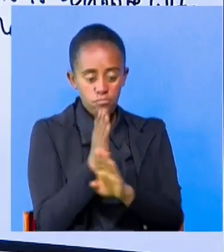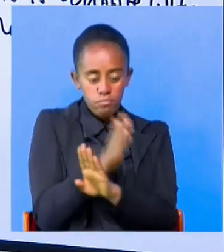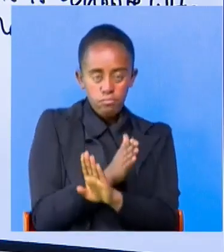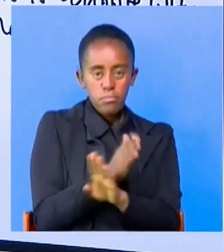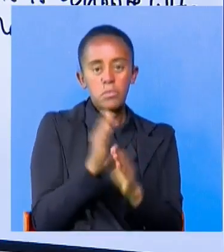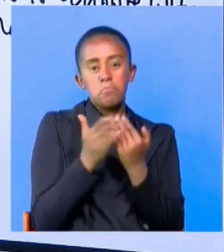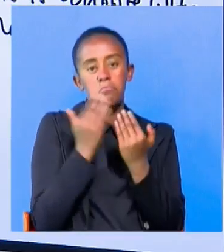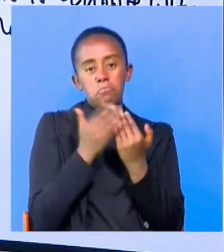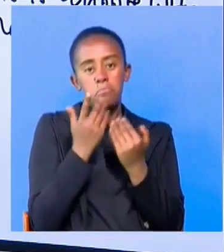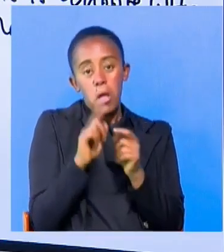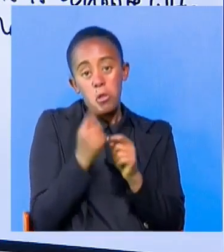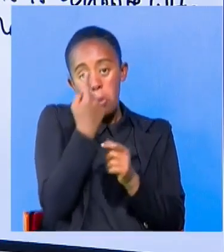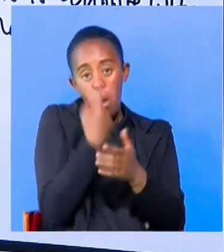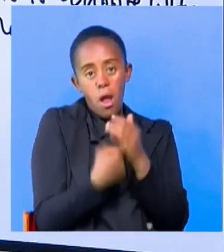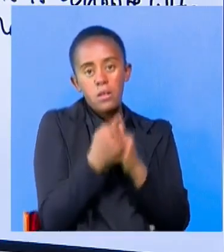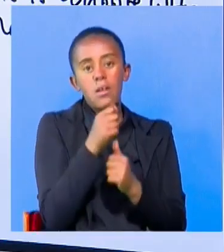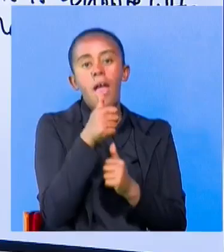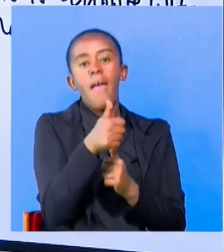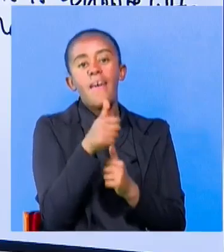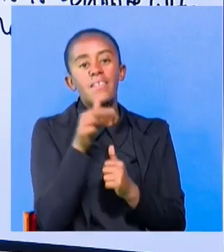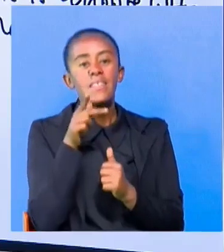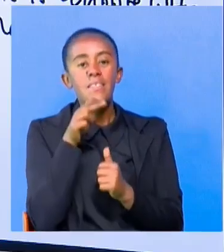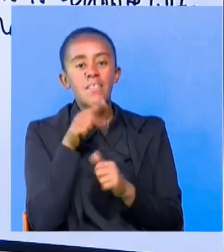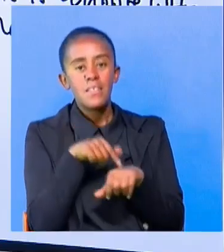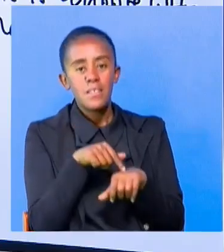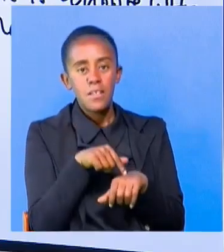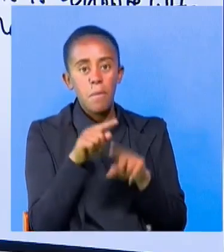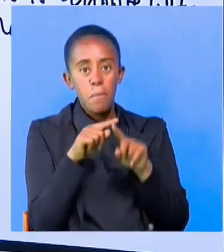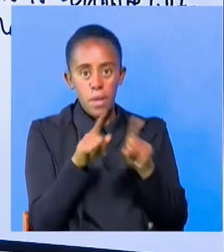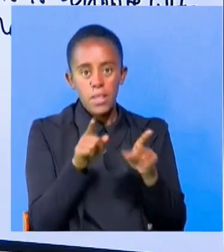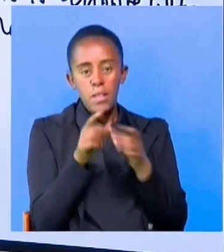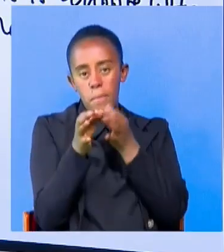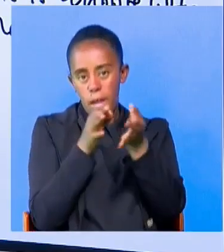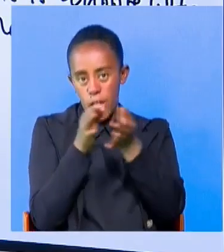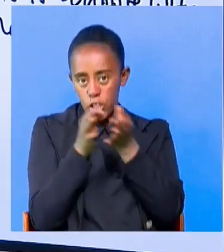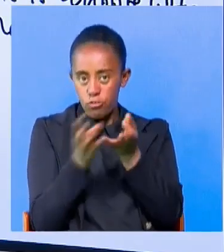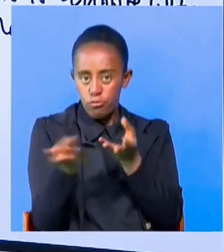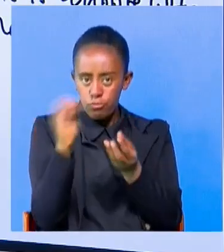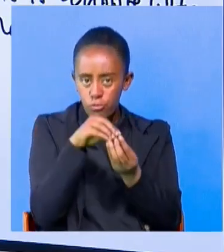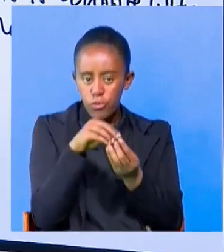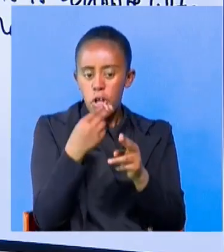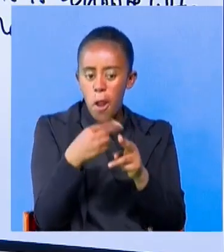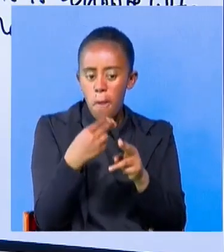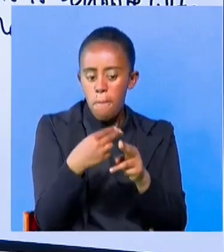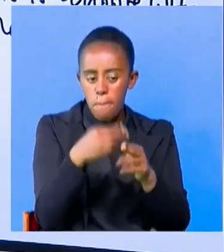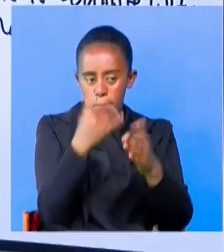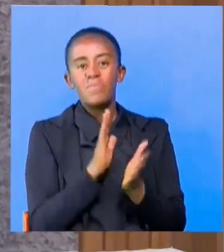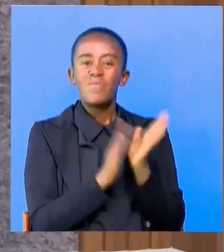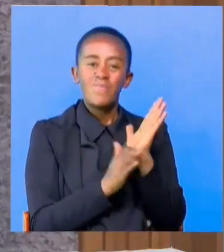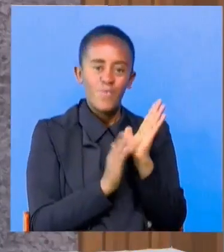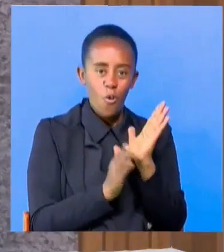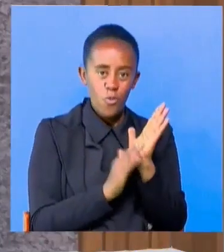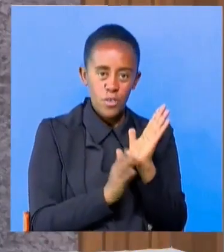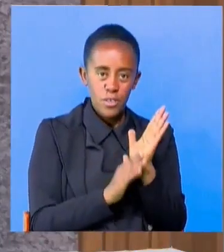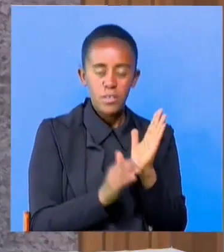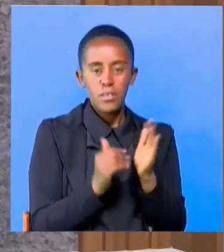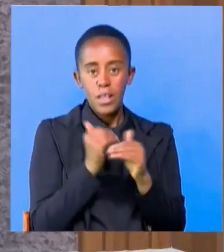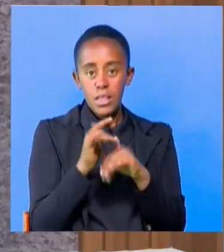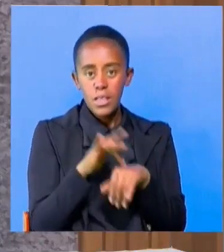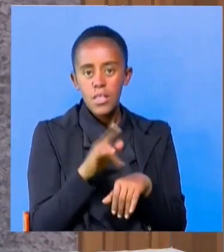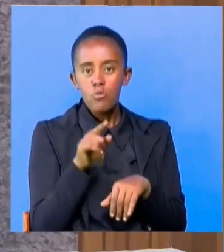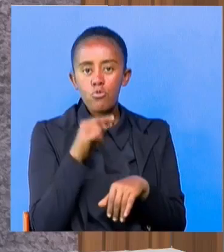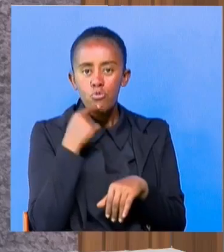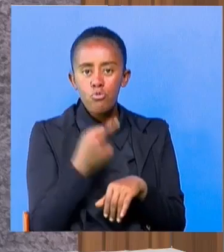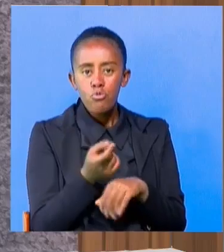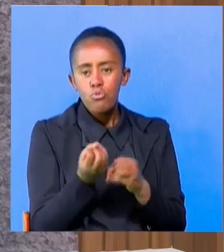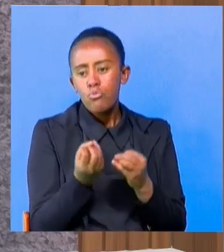simply. And you can mention their names in addition to this, okay, if it is necessary. And then you can say